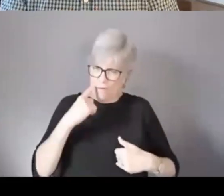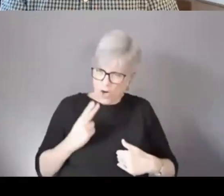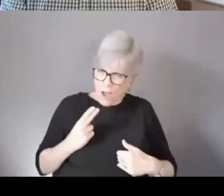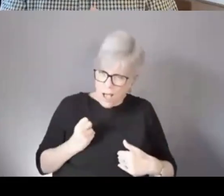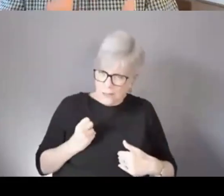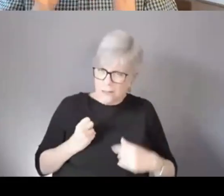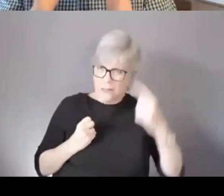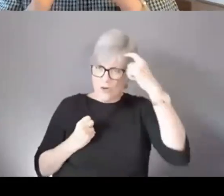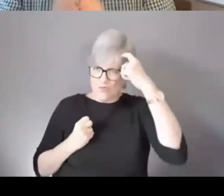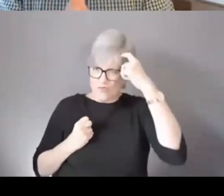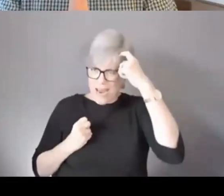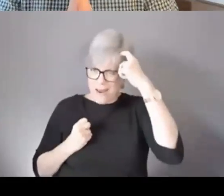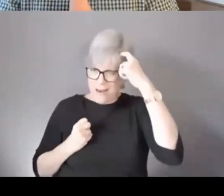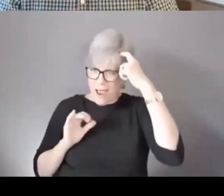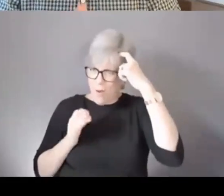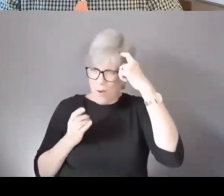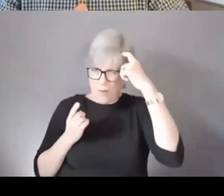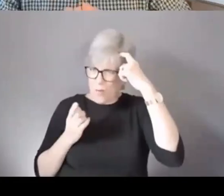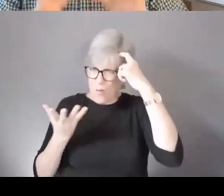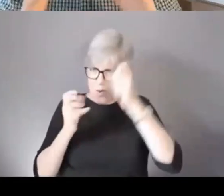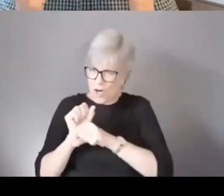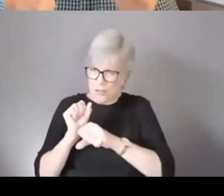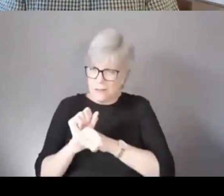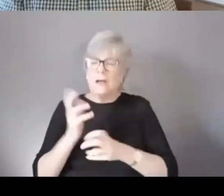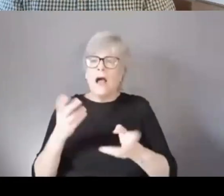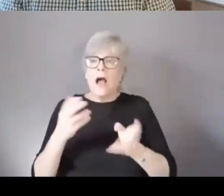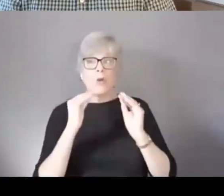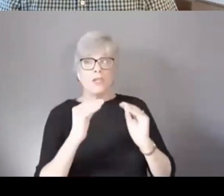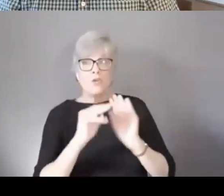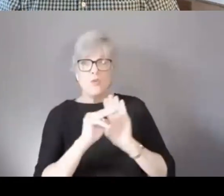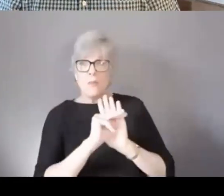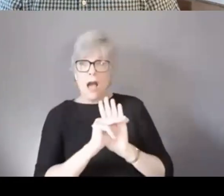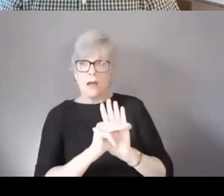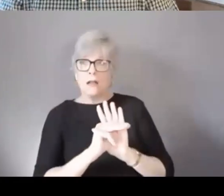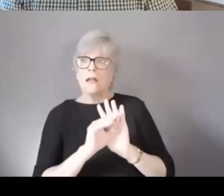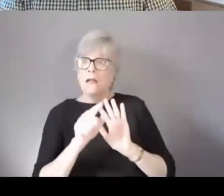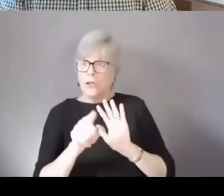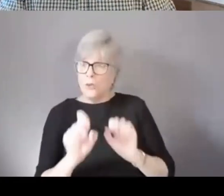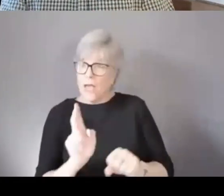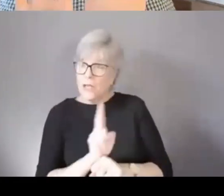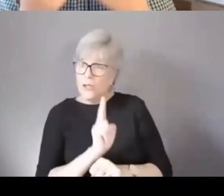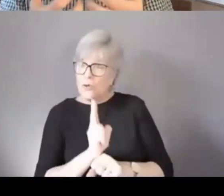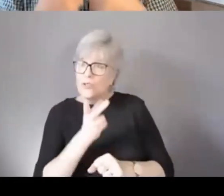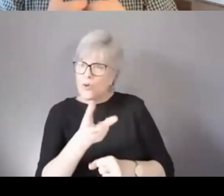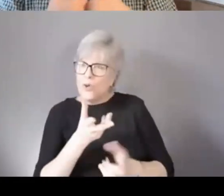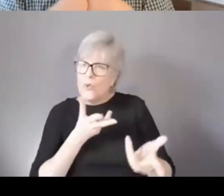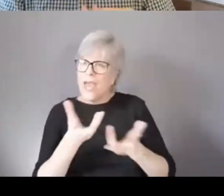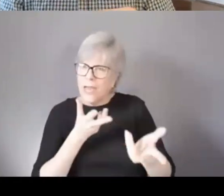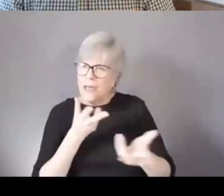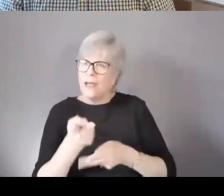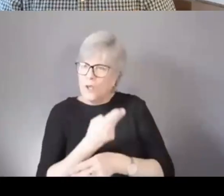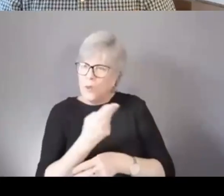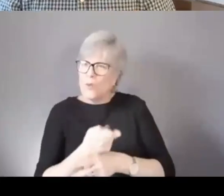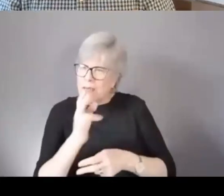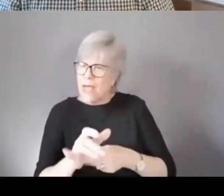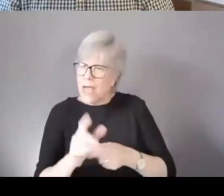in your brain. I'm going to teach you a model that you can use to actually talk to young people about their experience so you can help them